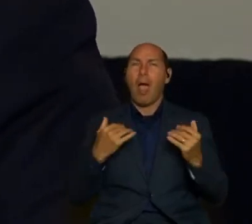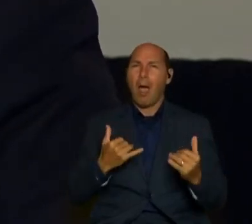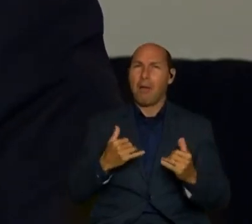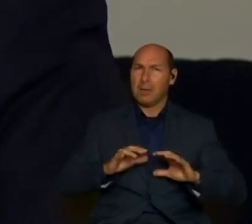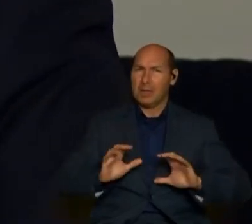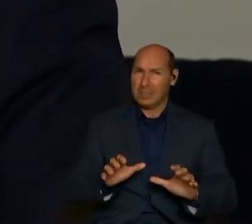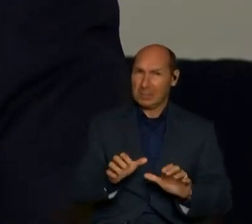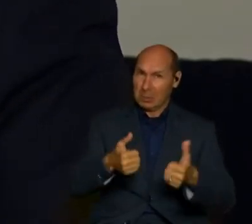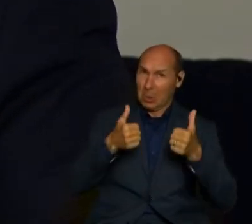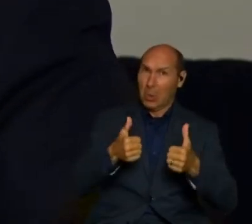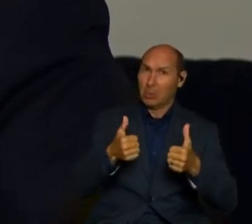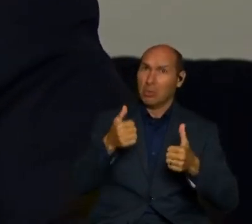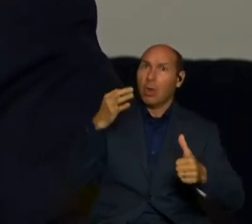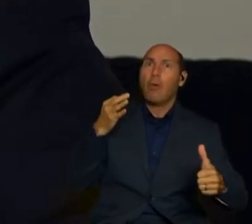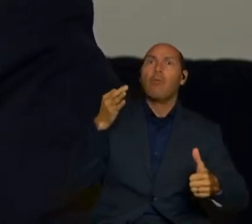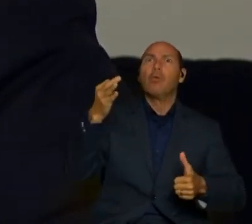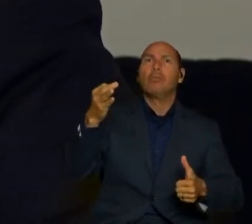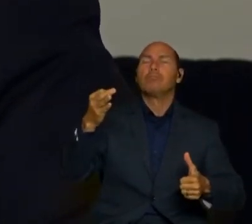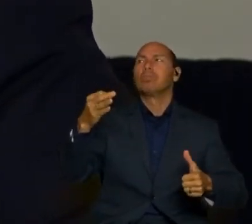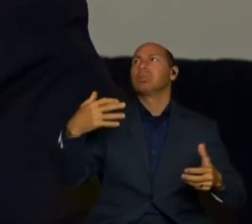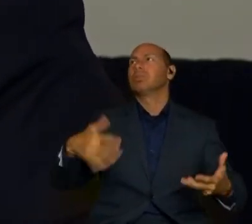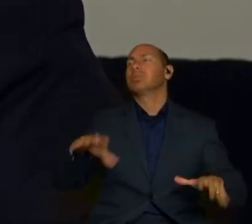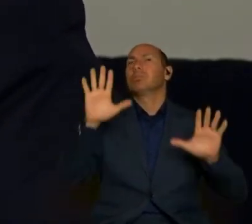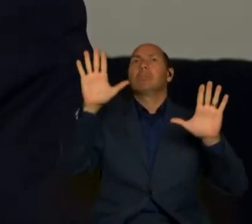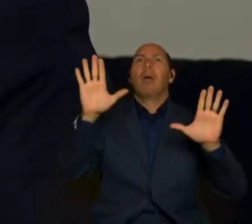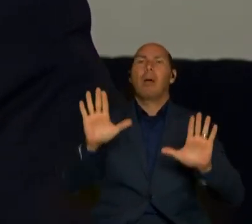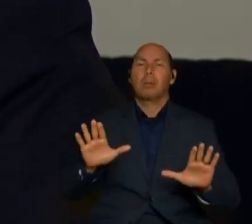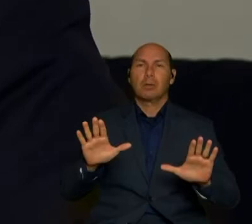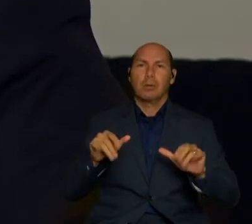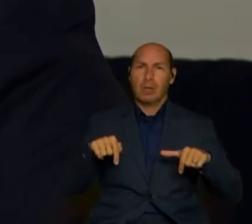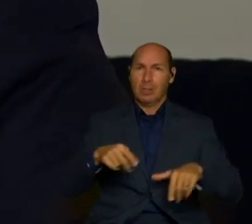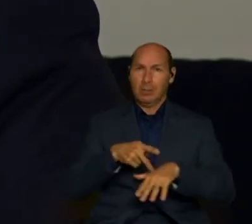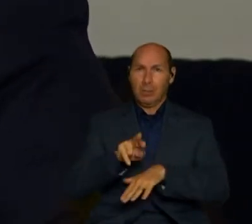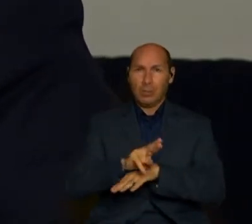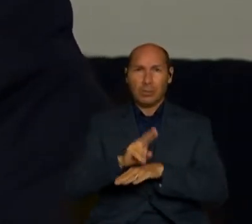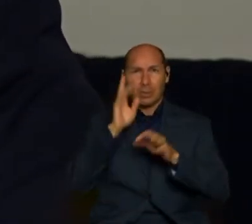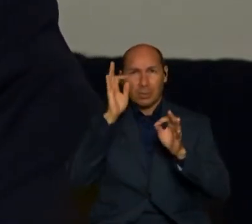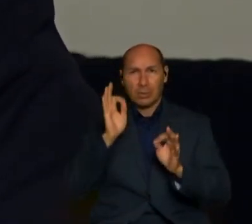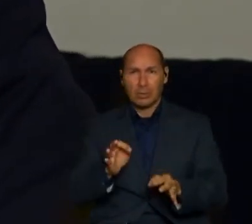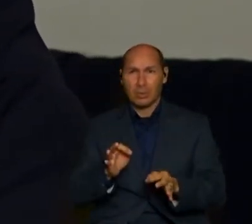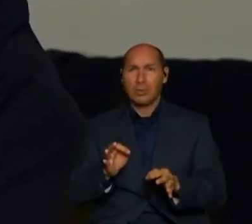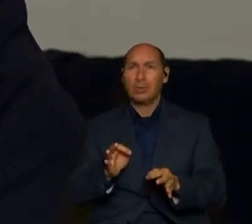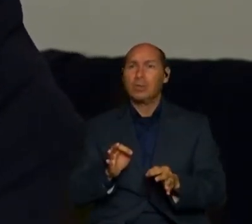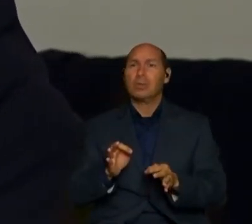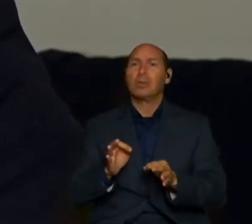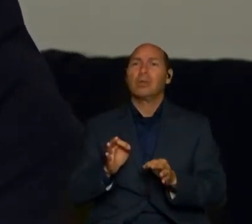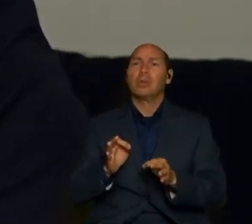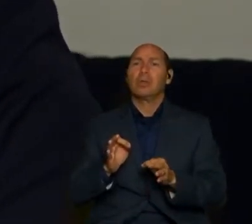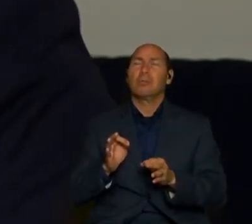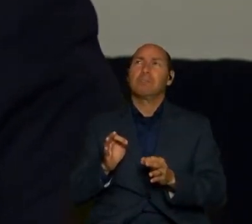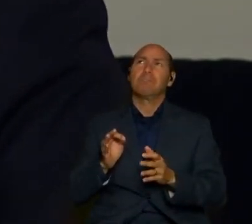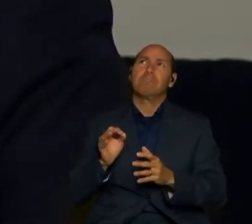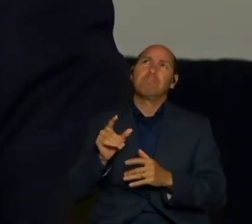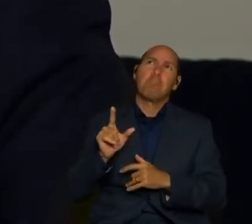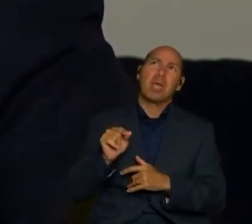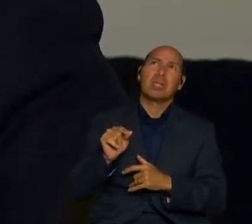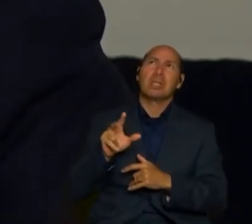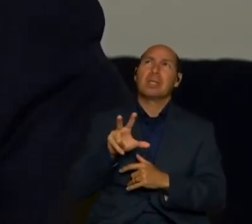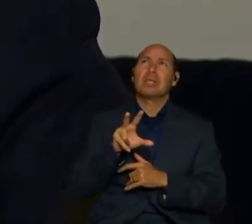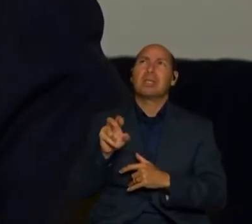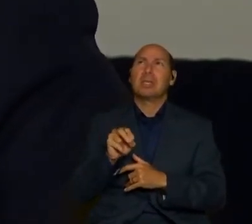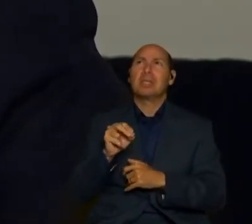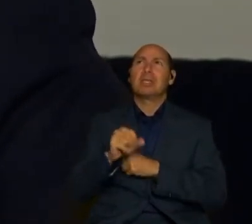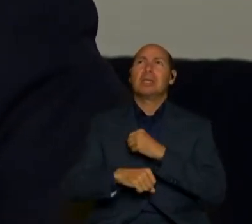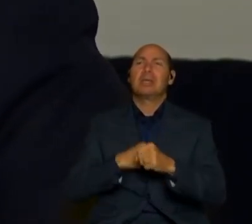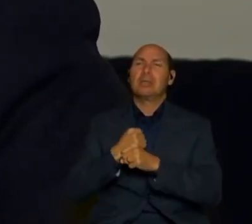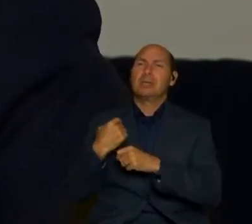now. Puerto Rico, the decision-making process in Puerto Rico has been haphazard over the last 20, 30 years. We have